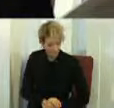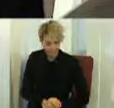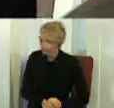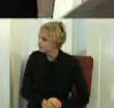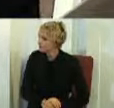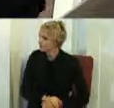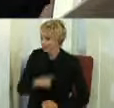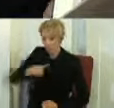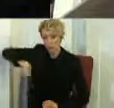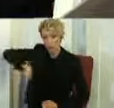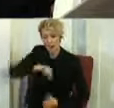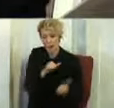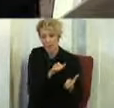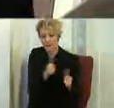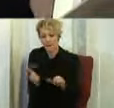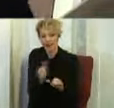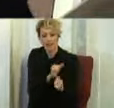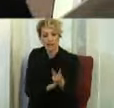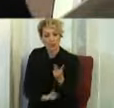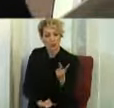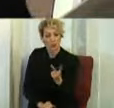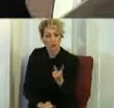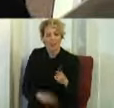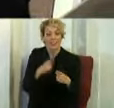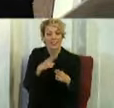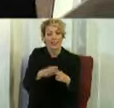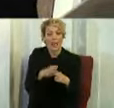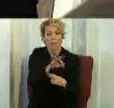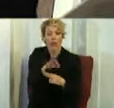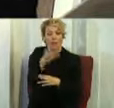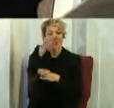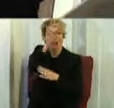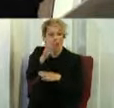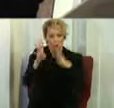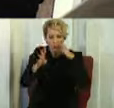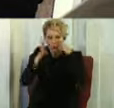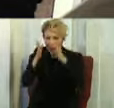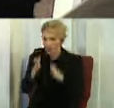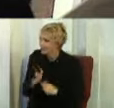And we baptize you in the name of God, who is our Creator,